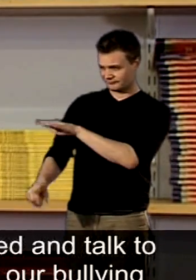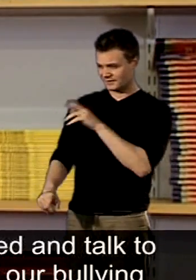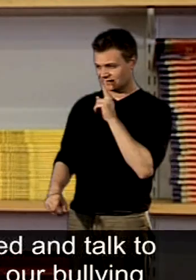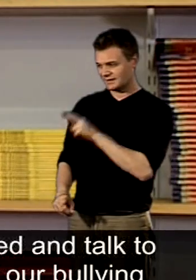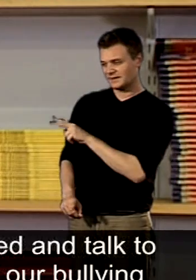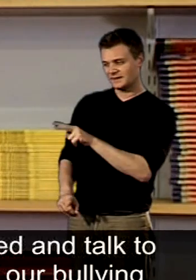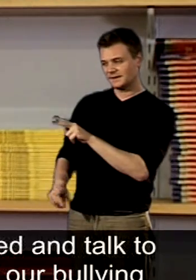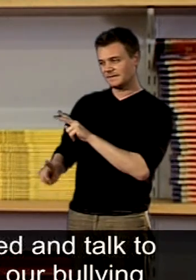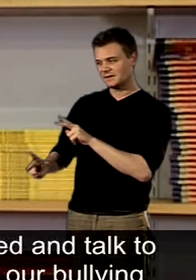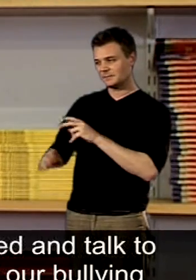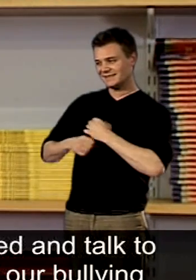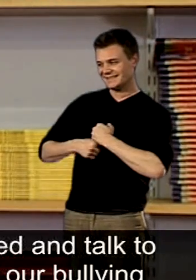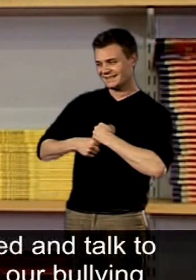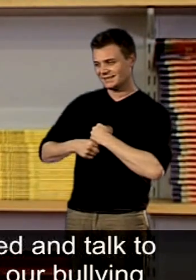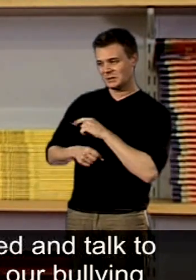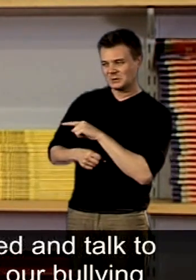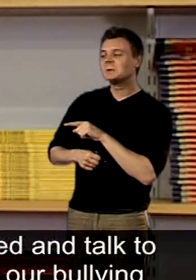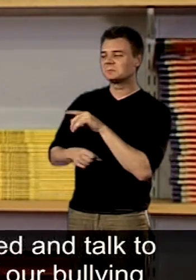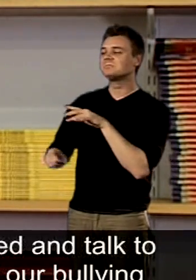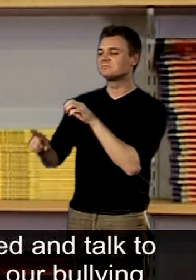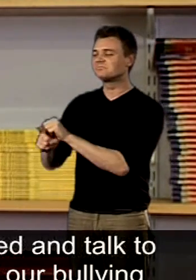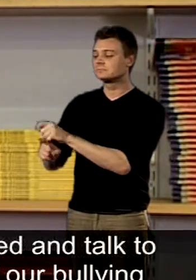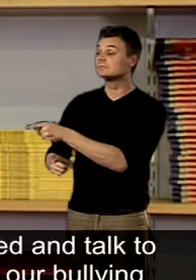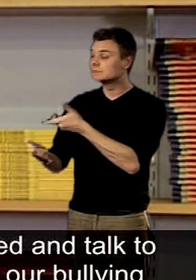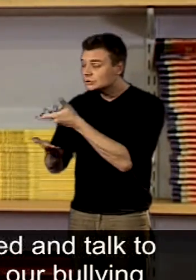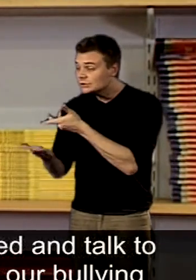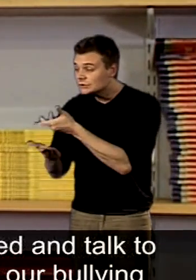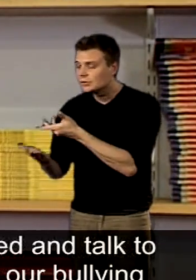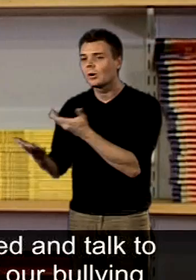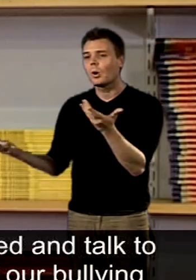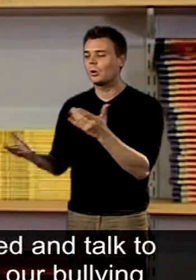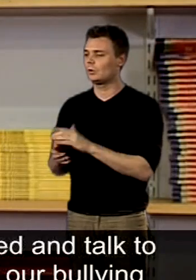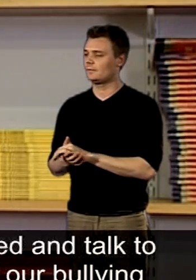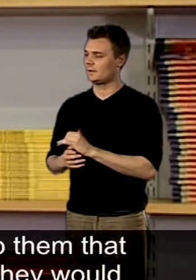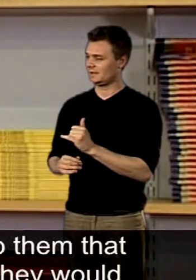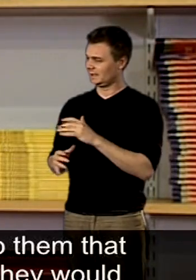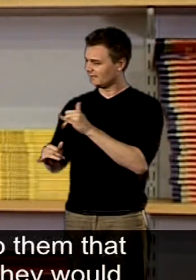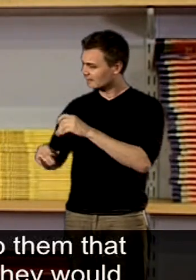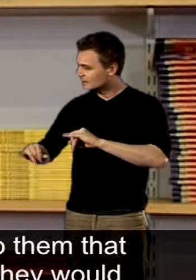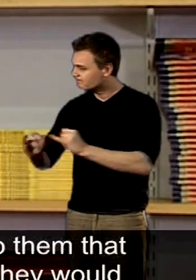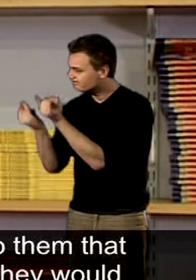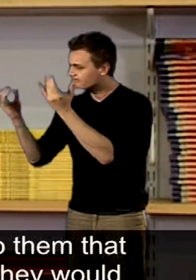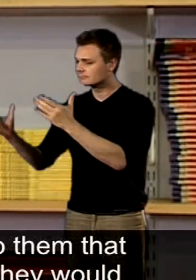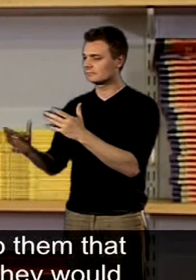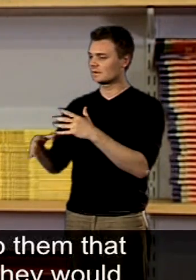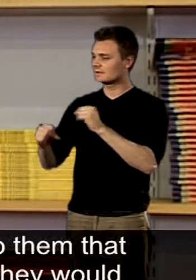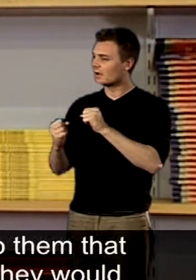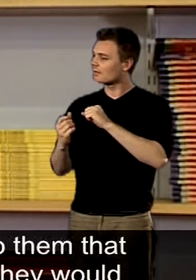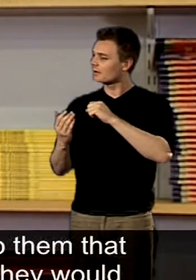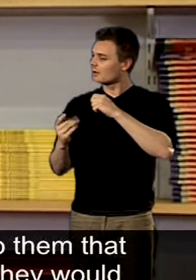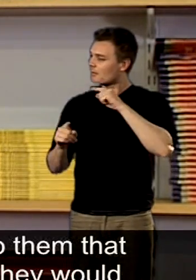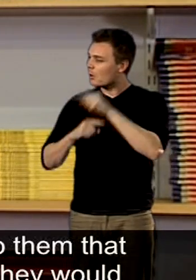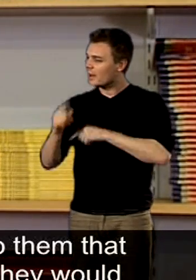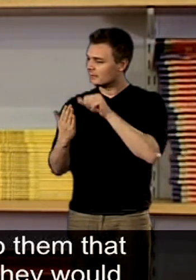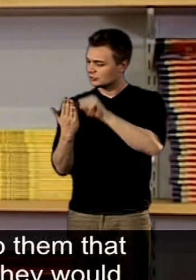obviously, were visibly distressed and talk to them. They might start stage one of our bullying procedure if somebody discloses to them